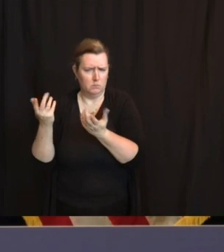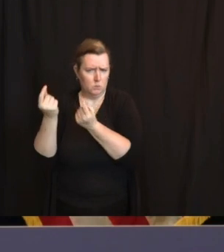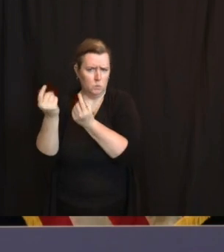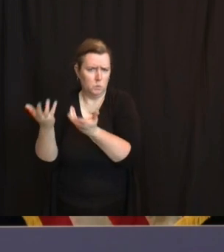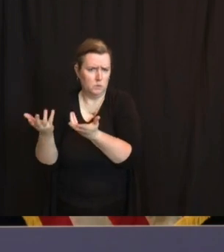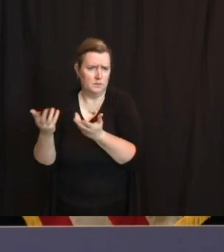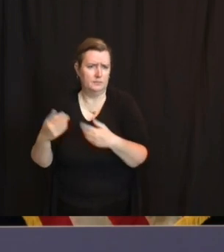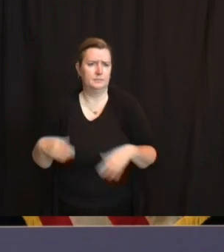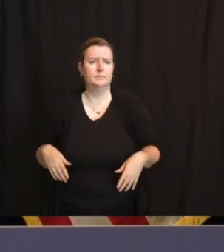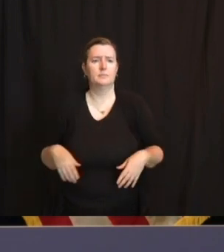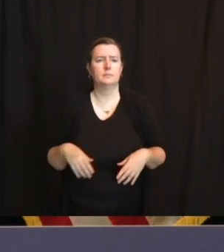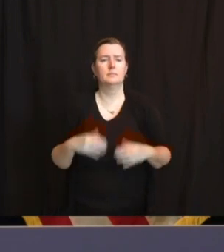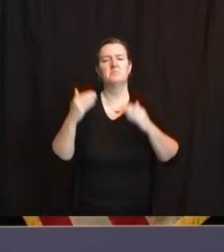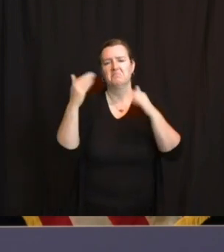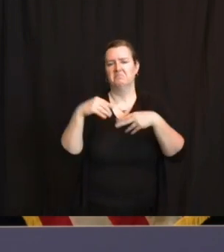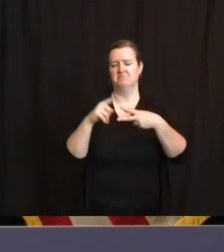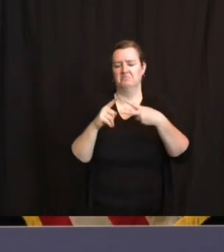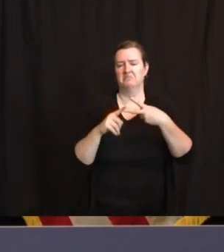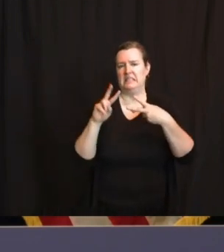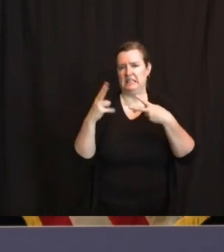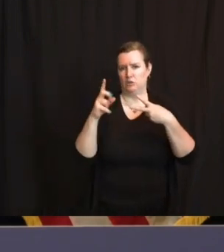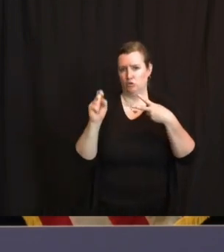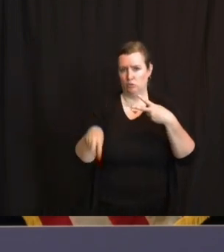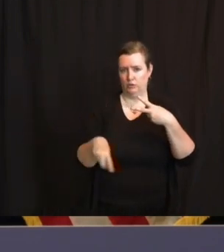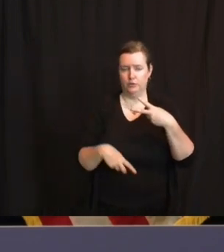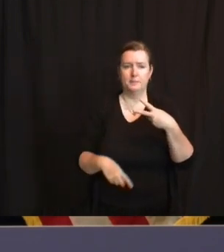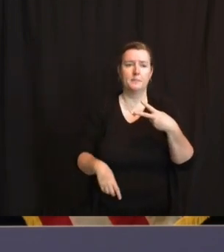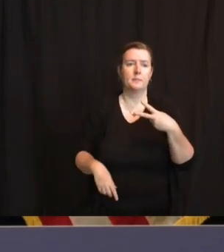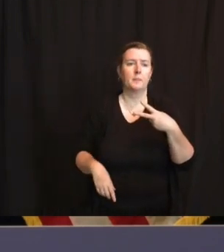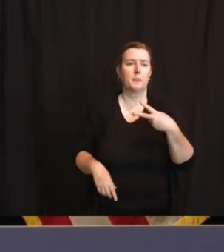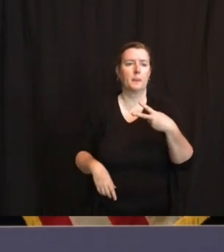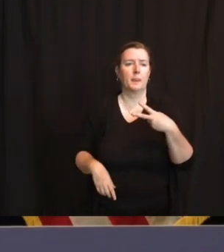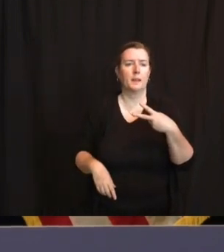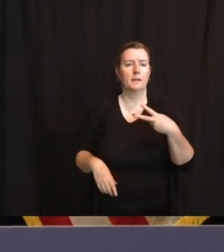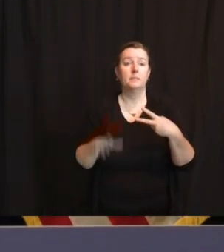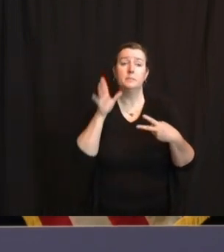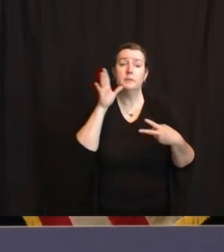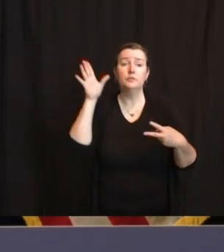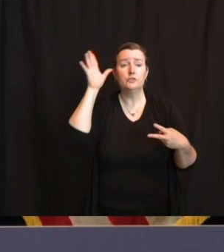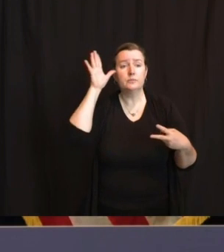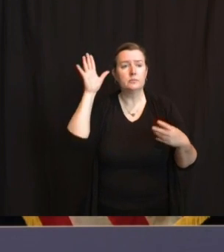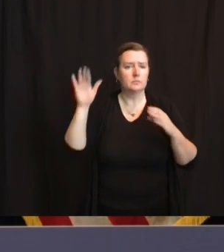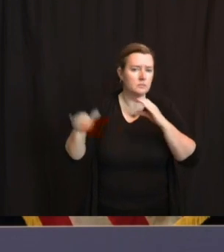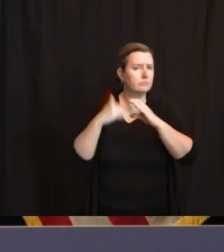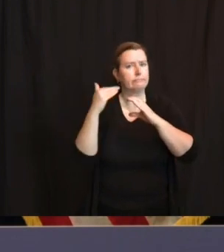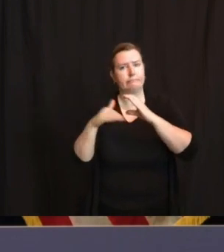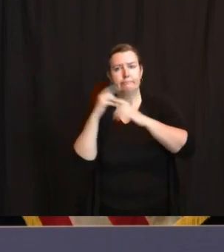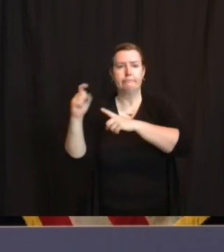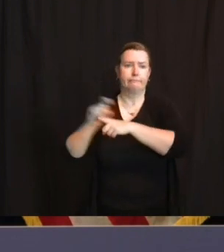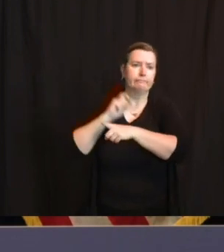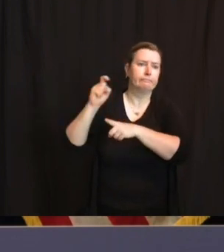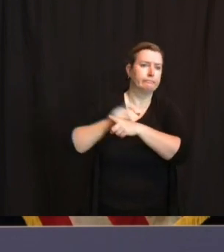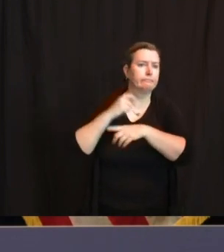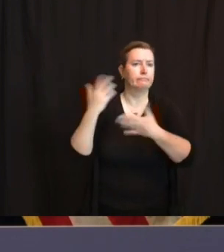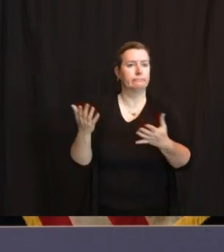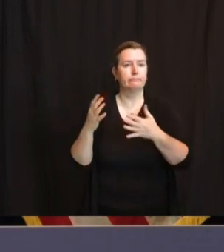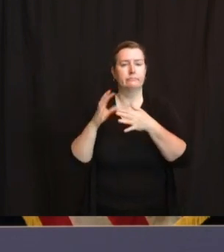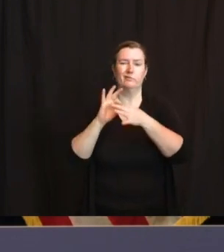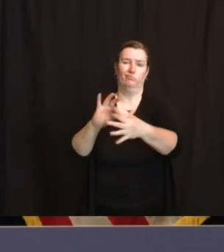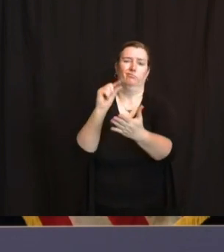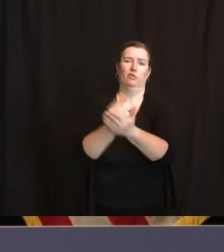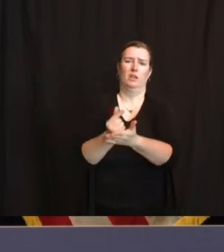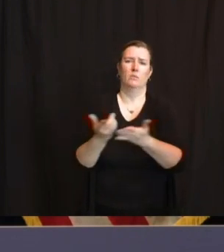this, emails, calls, et cetera, from parents, and it's on graduation. And their argument